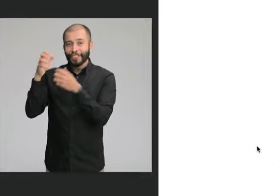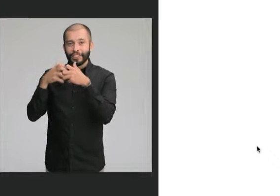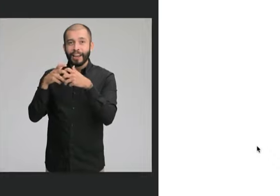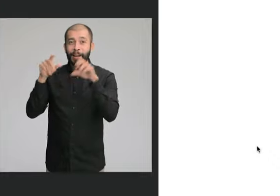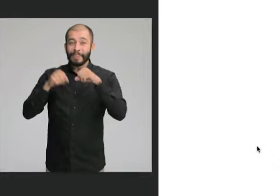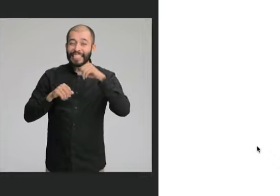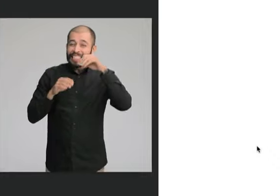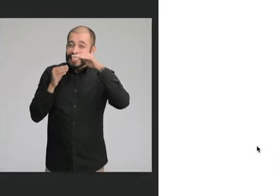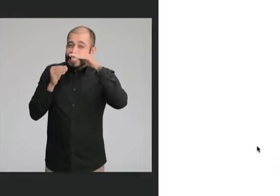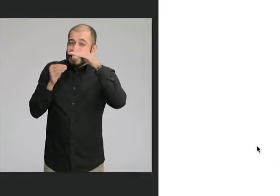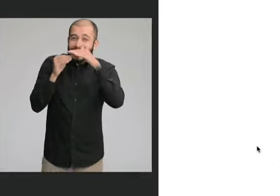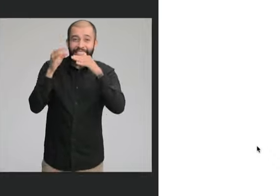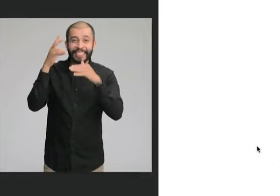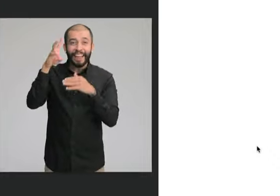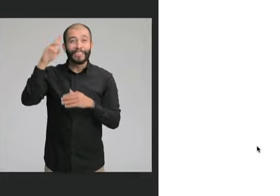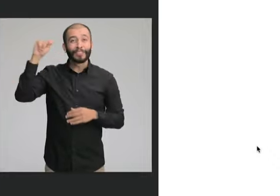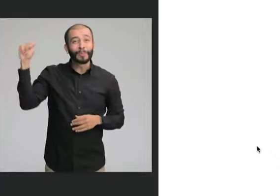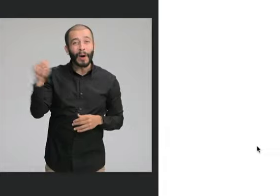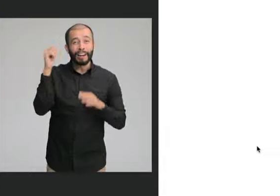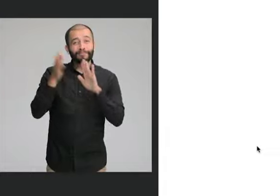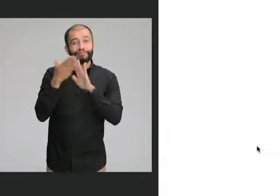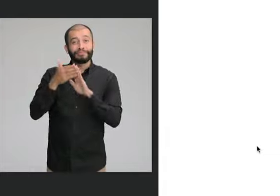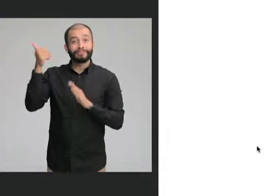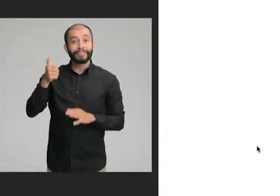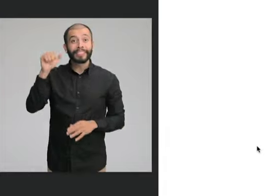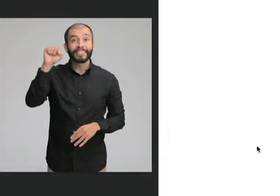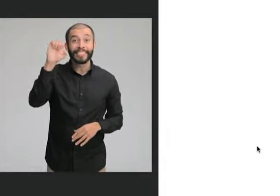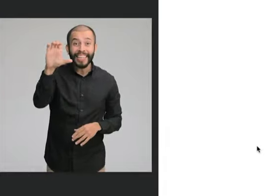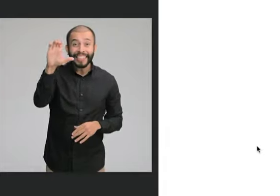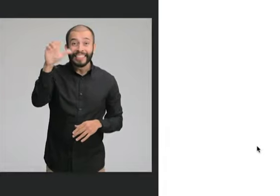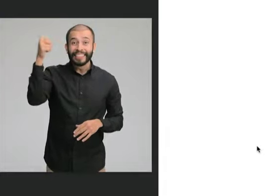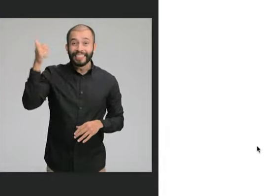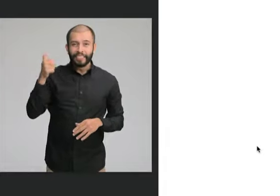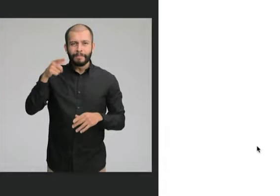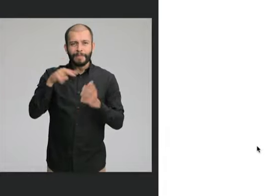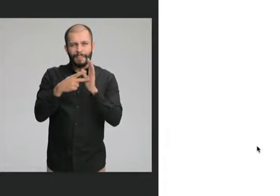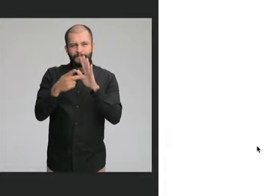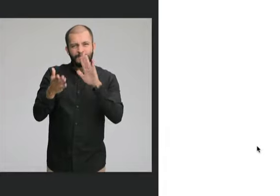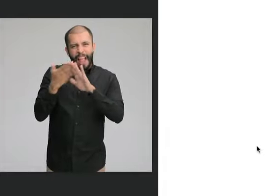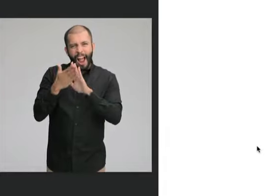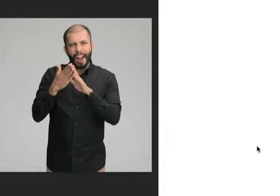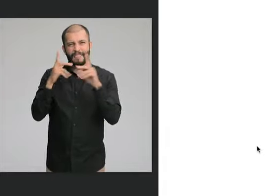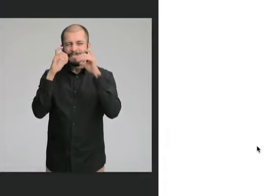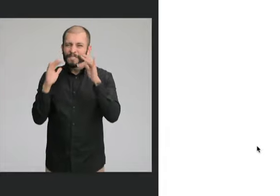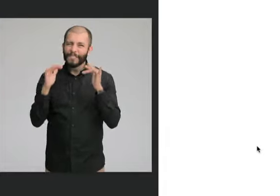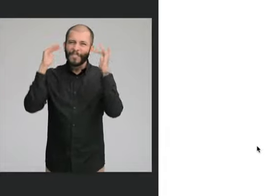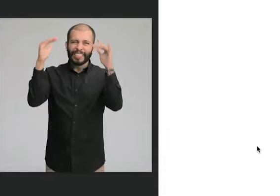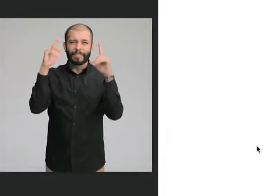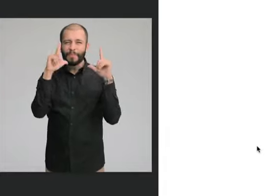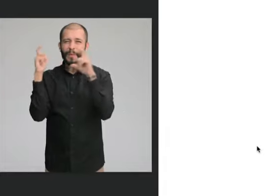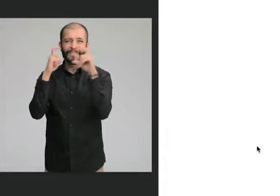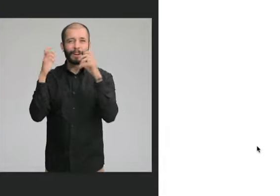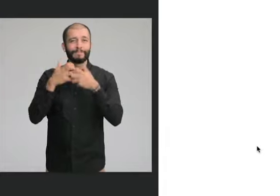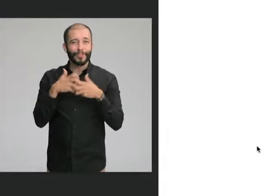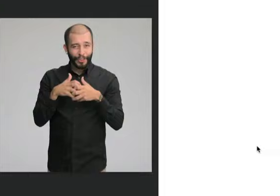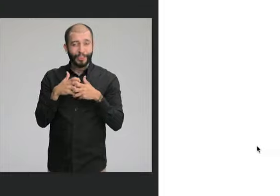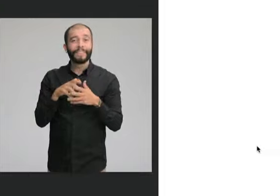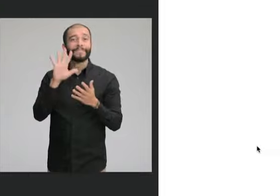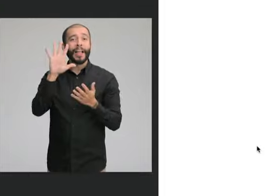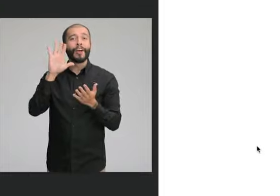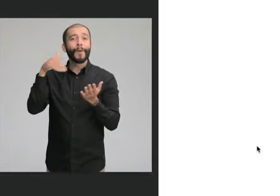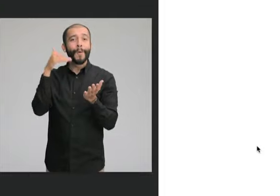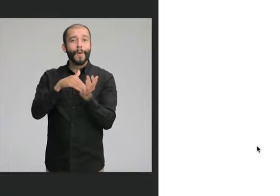17 trillion operations per second, which helps power iPhone's advanced computational photography. And so again, for AI stuff,